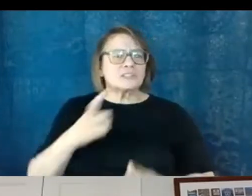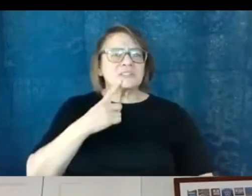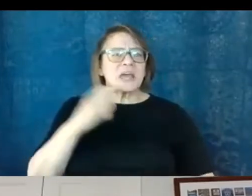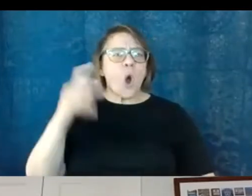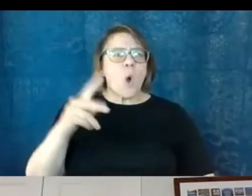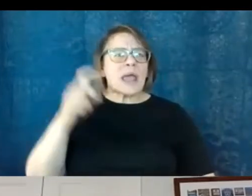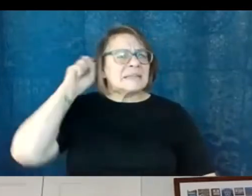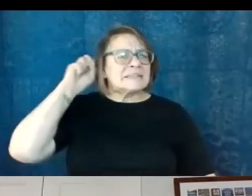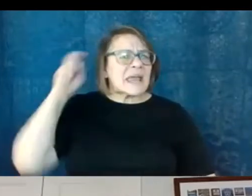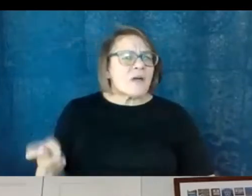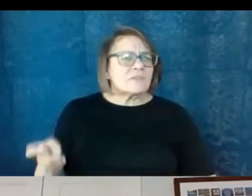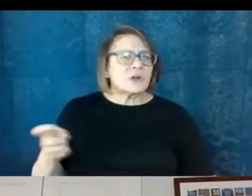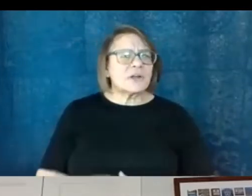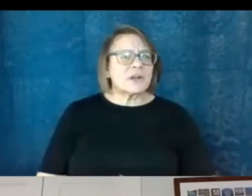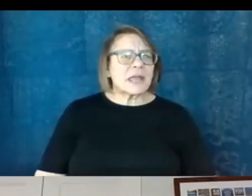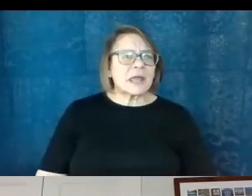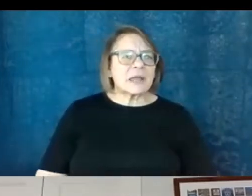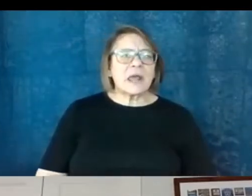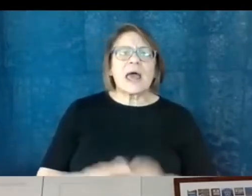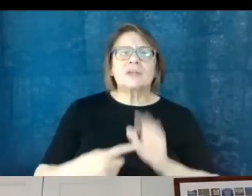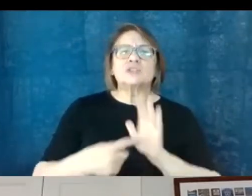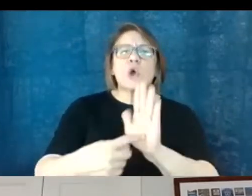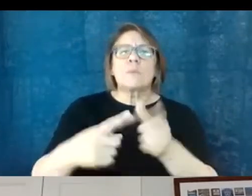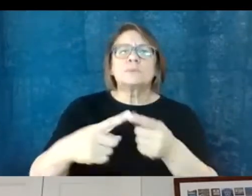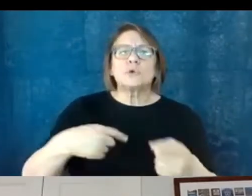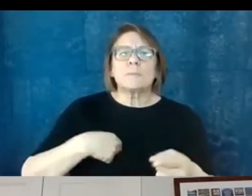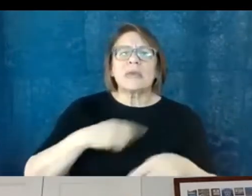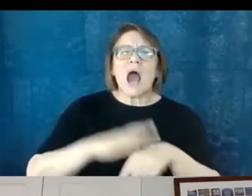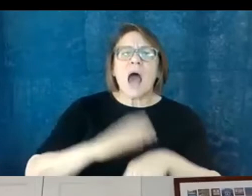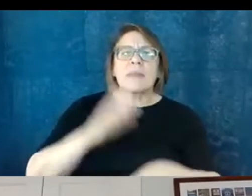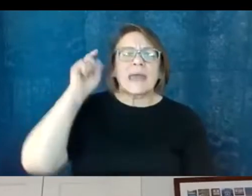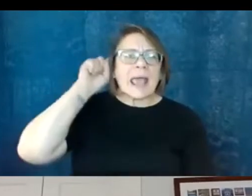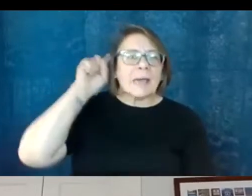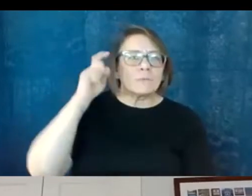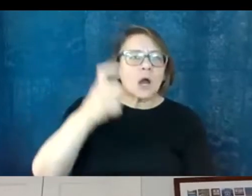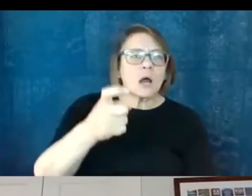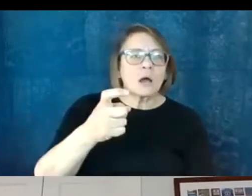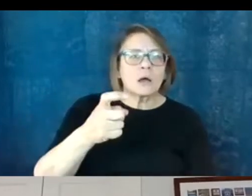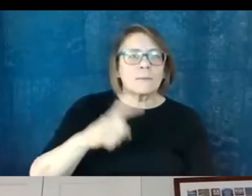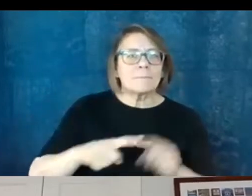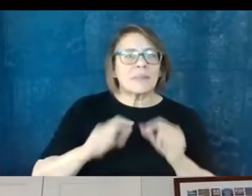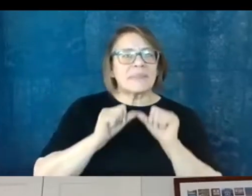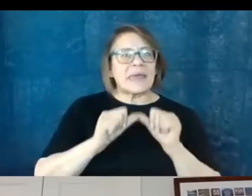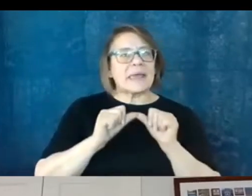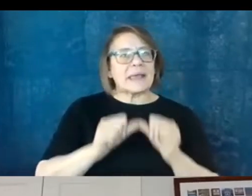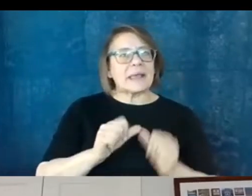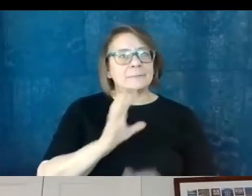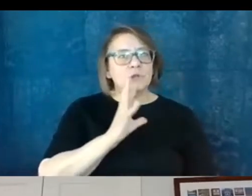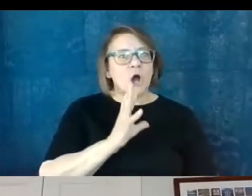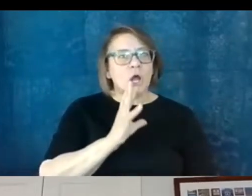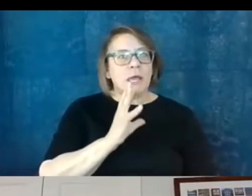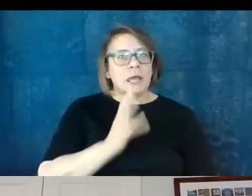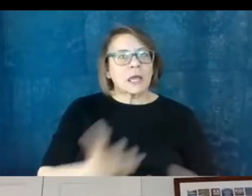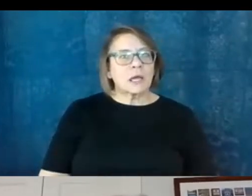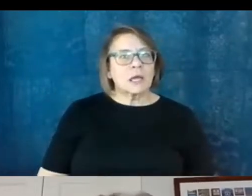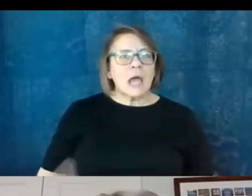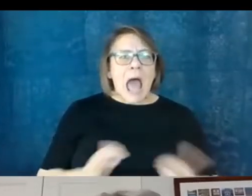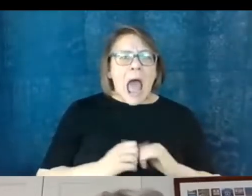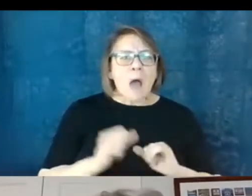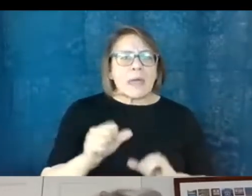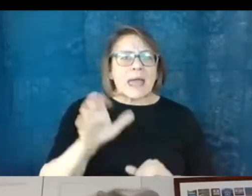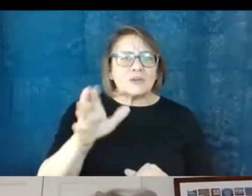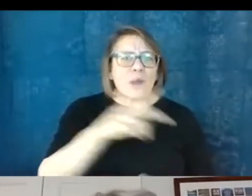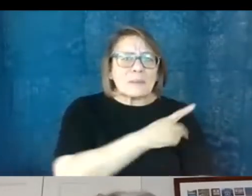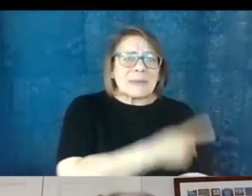your hearing aids and show them to me on the camera, and they keep talking. How is your patient going to hear